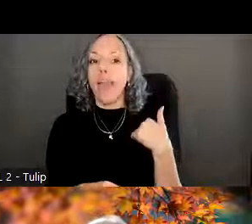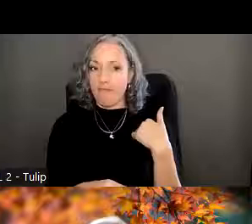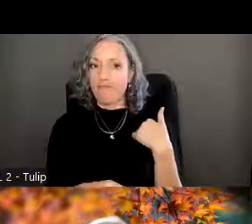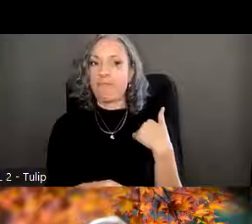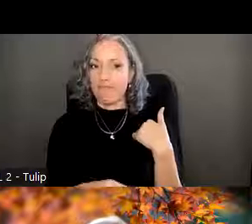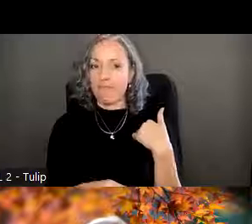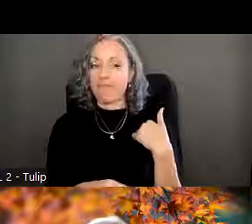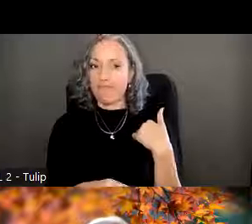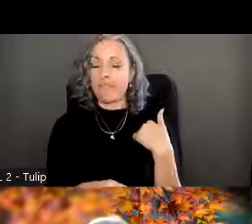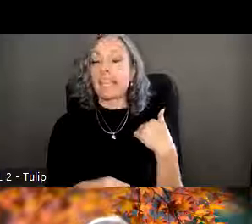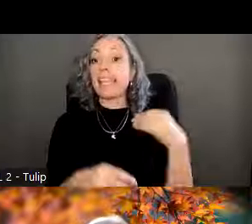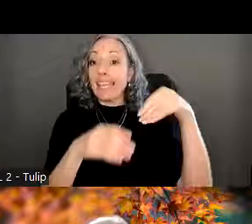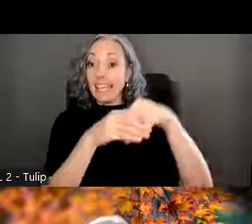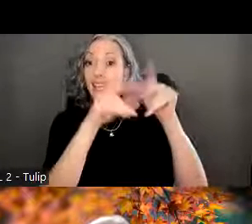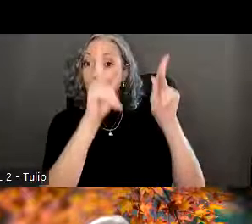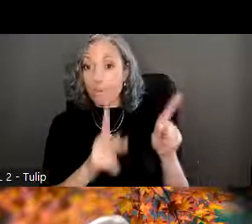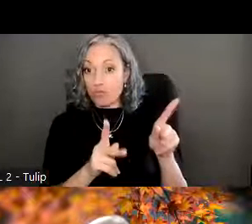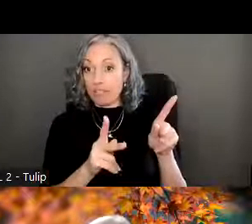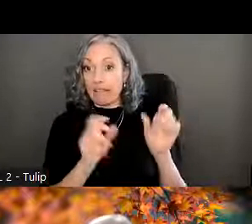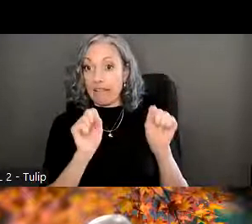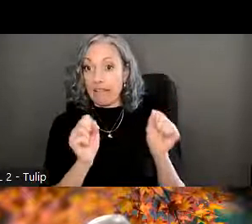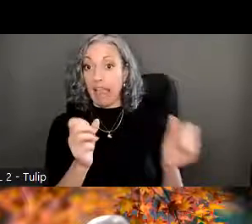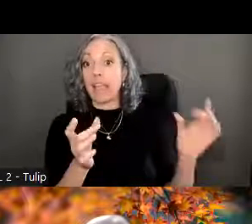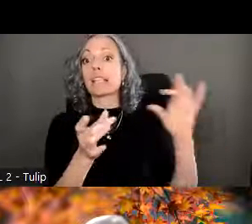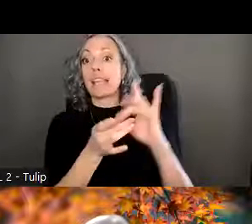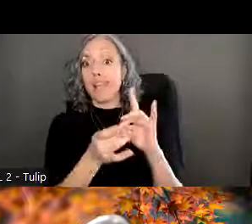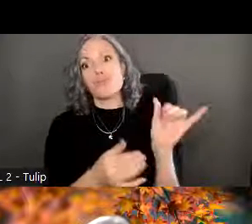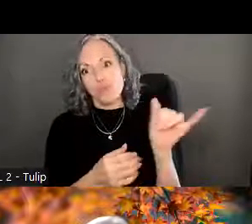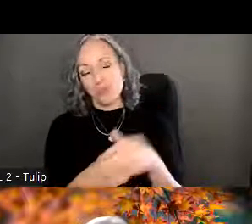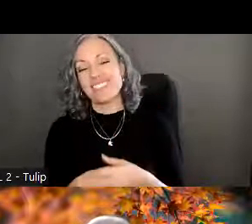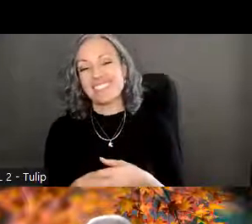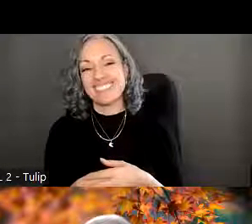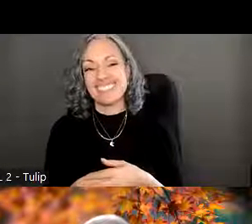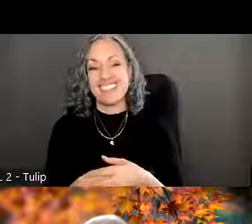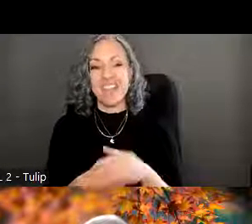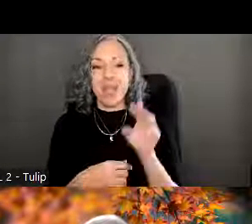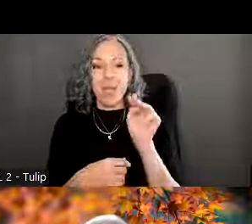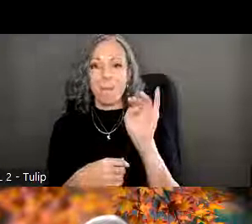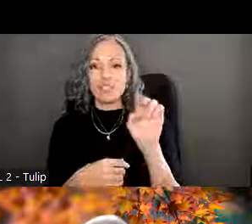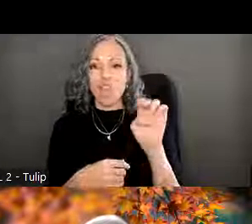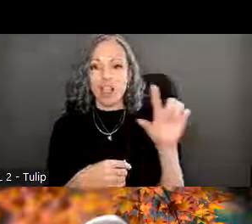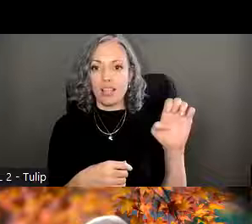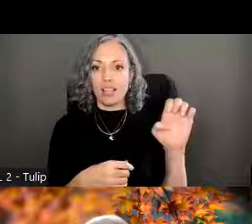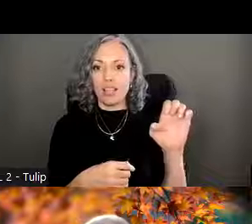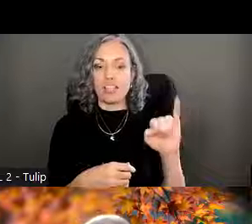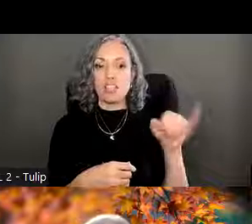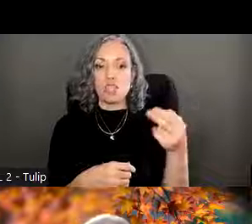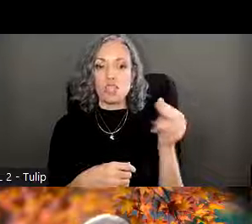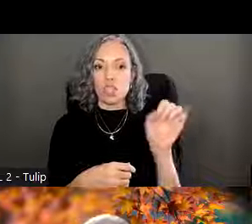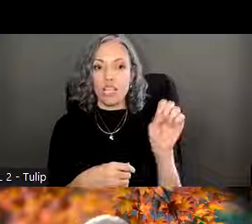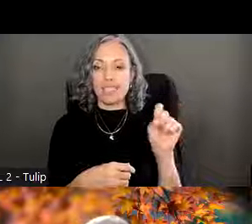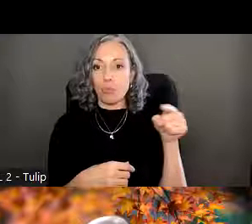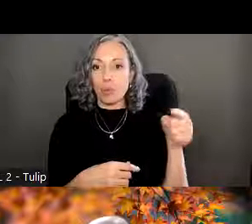an in-person availability as well, which Michelle Johnston will be the in-person in the meeting room here